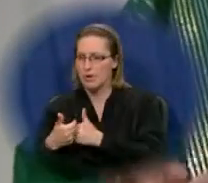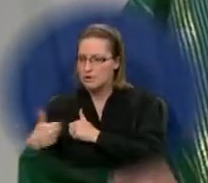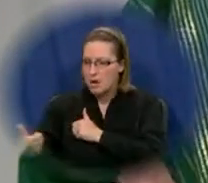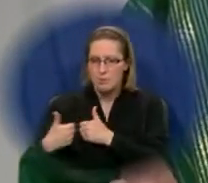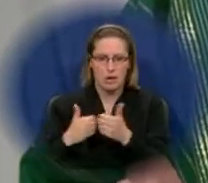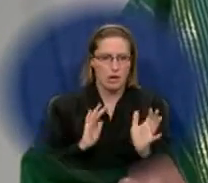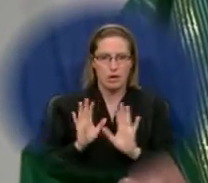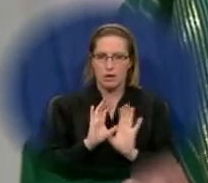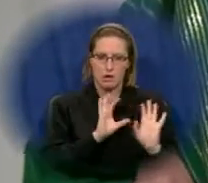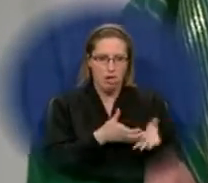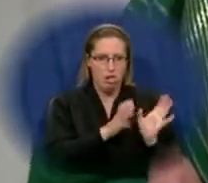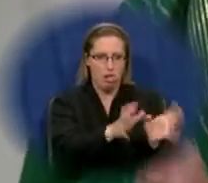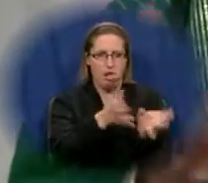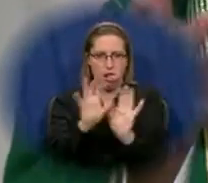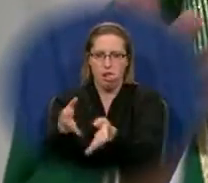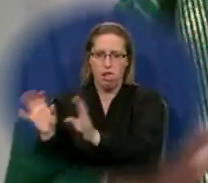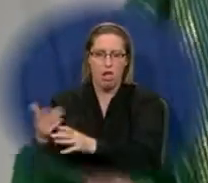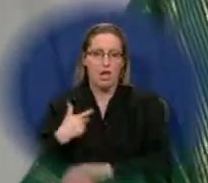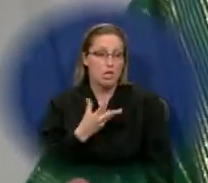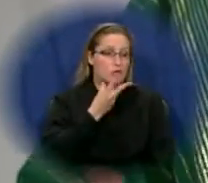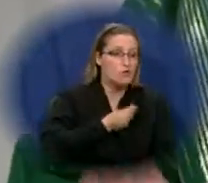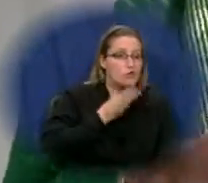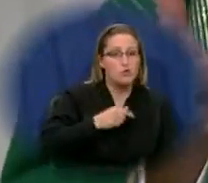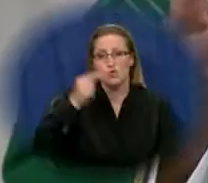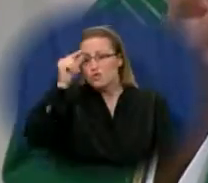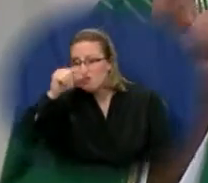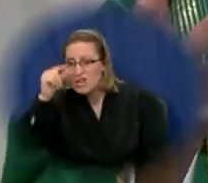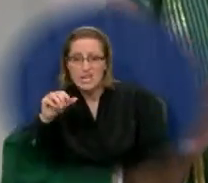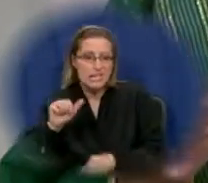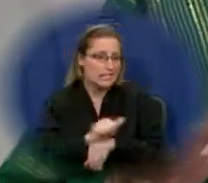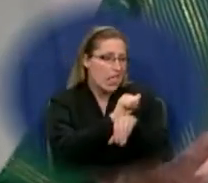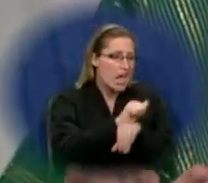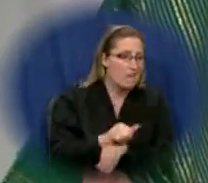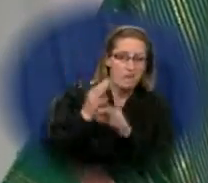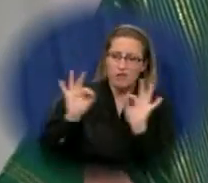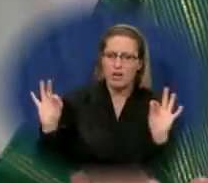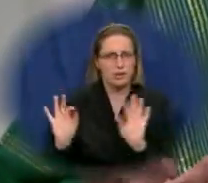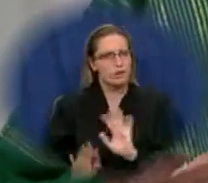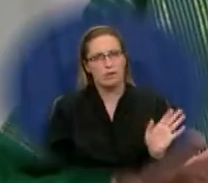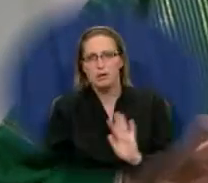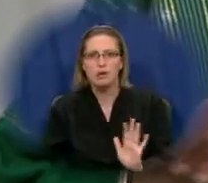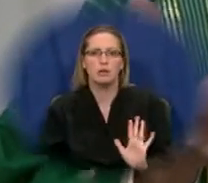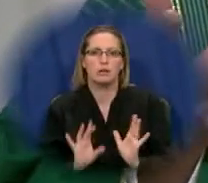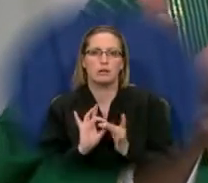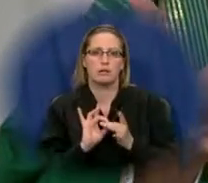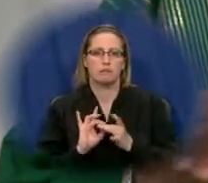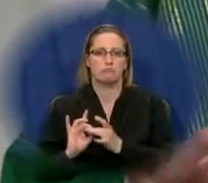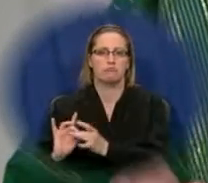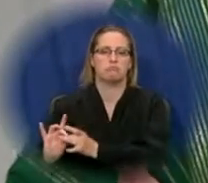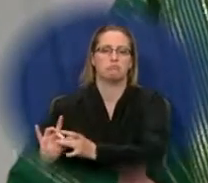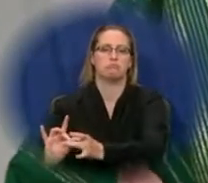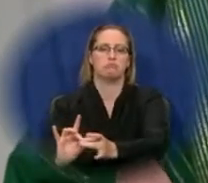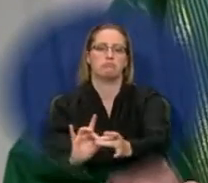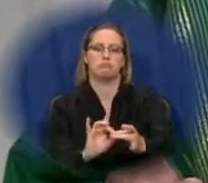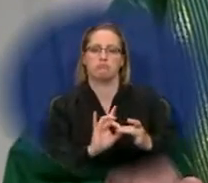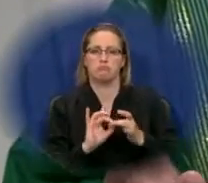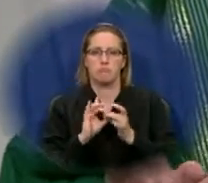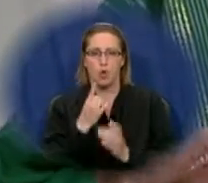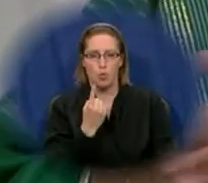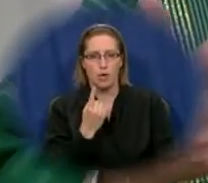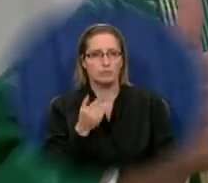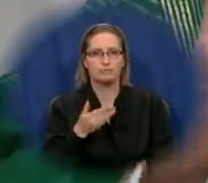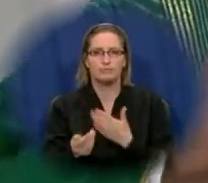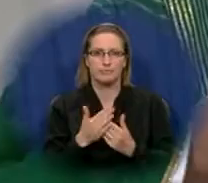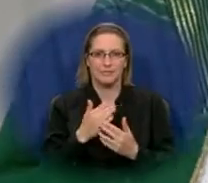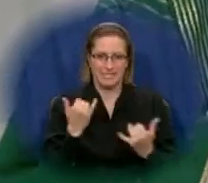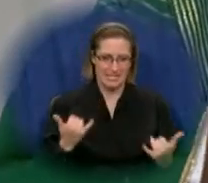There's no such thing as Jew or Greek, slave or free. And we really struggle with that, don't we? Even in our own day and